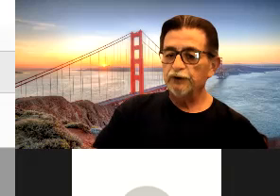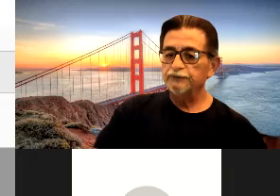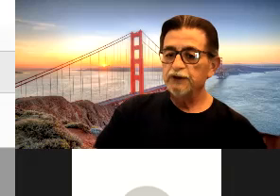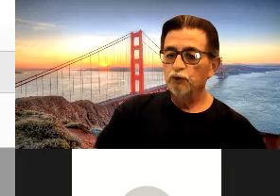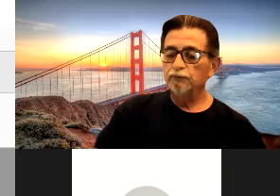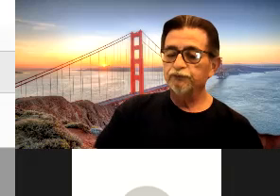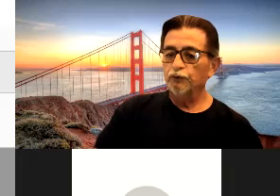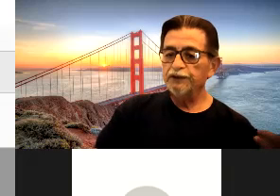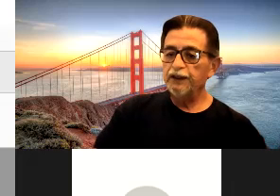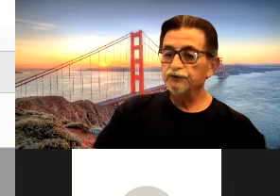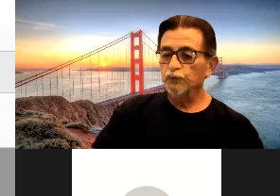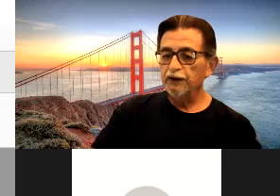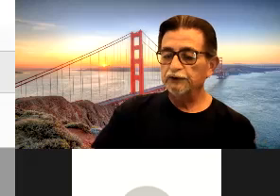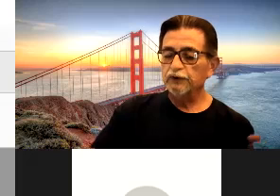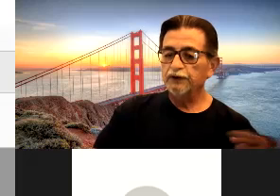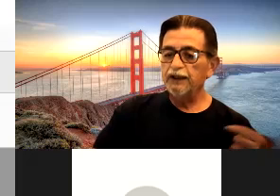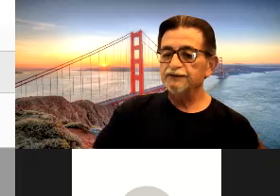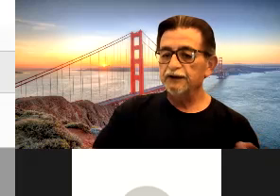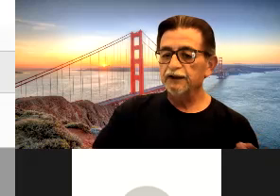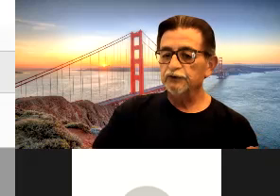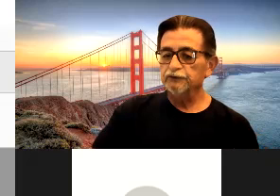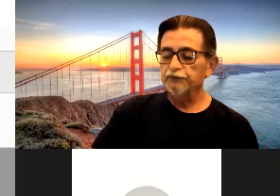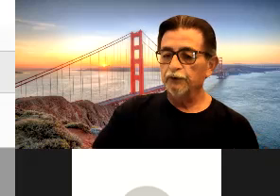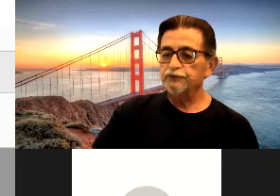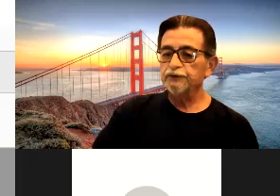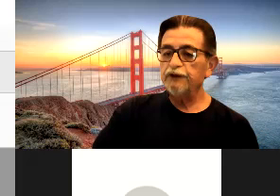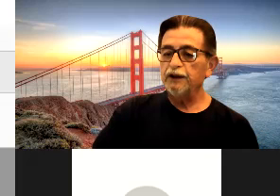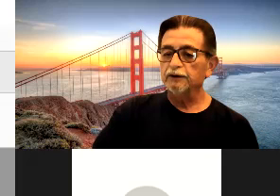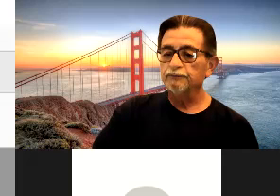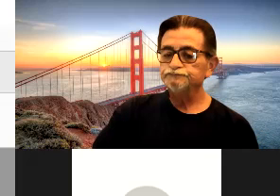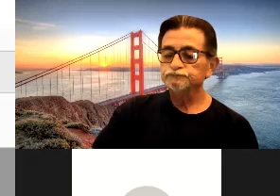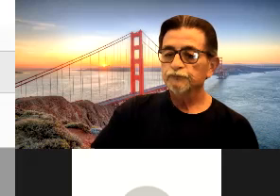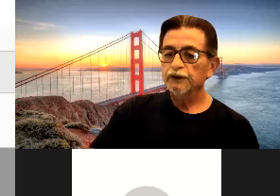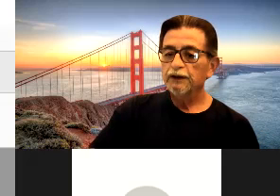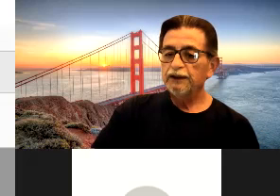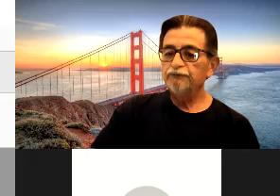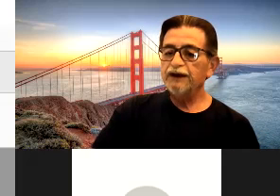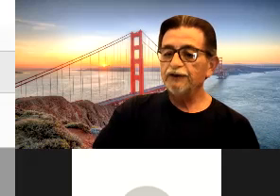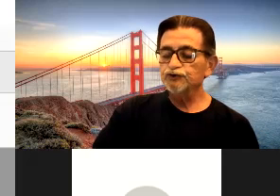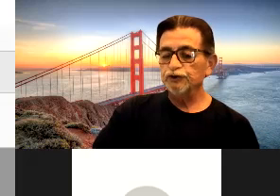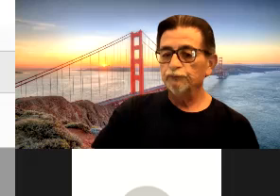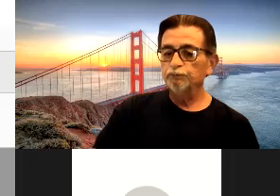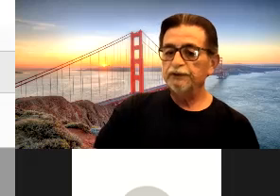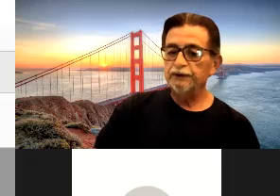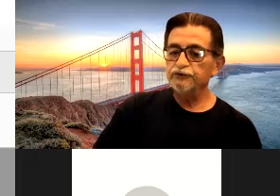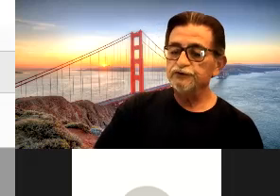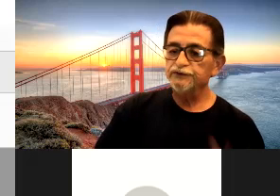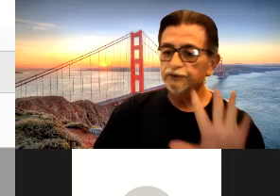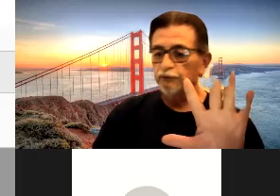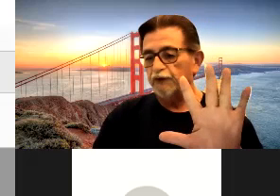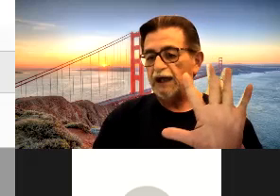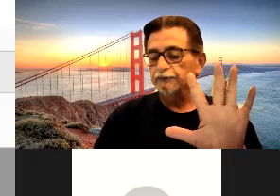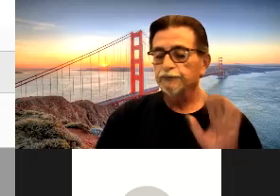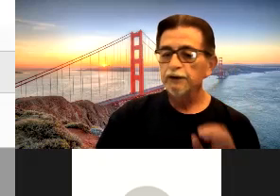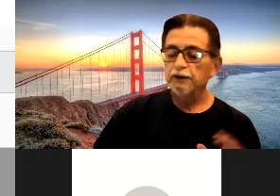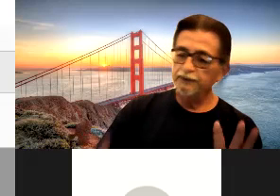of electrons, when fluorine gains 1 electron, it has the electron configuration of neon. Even nitrogen's